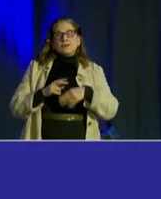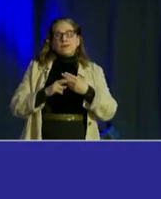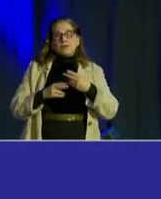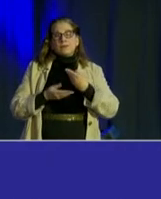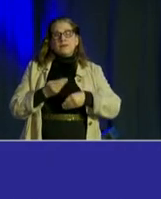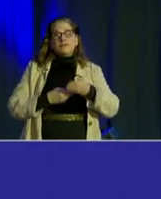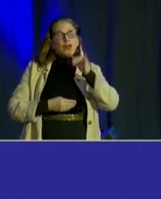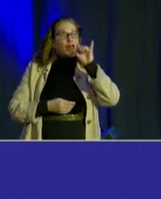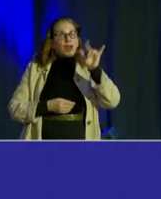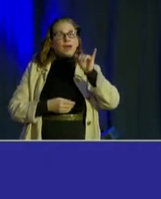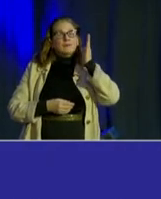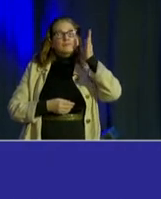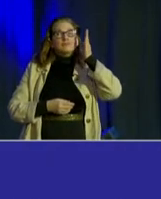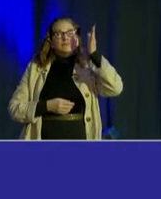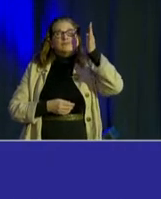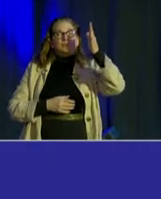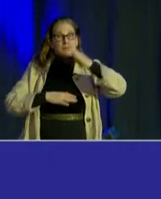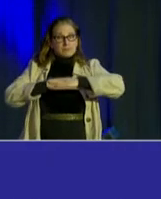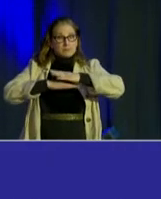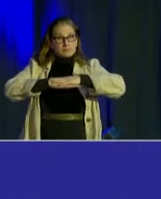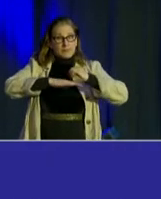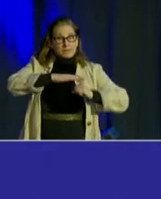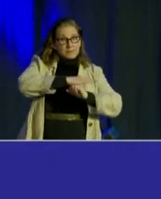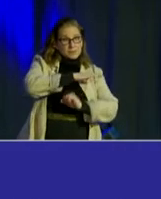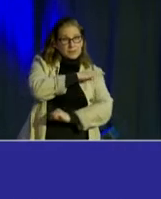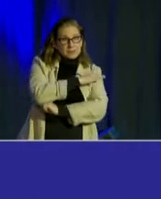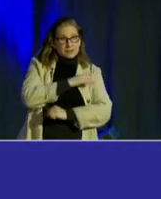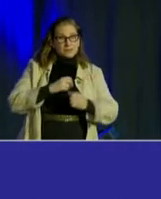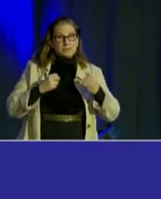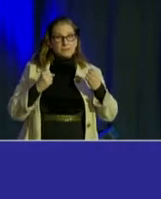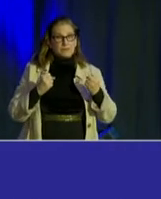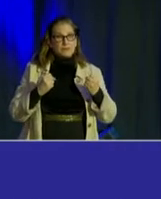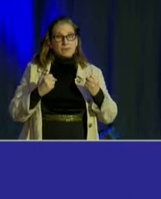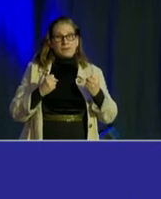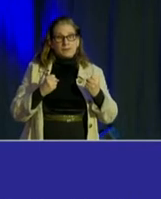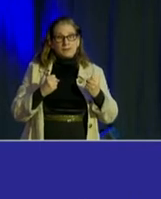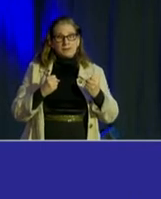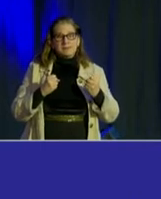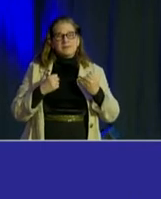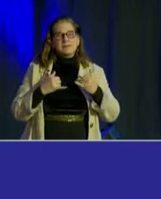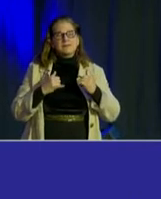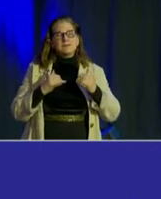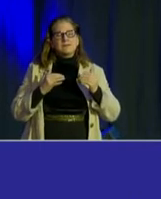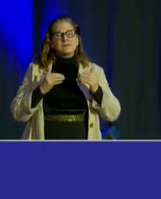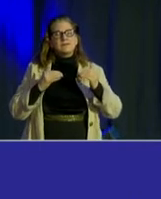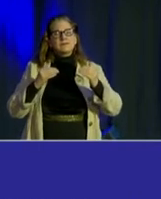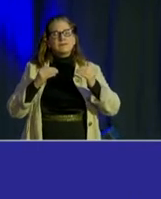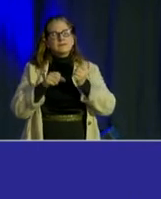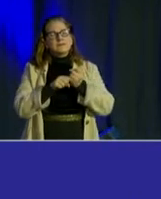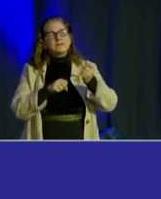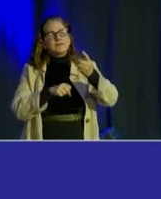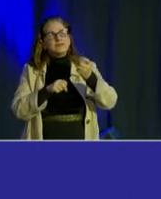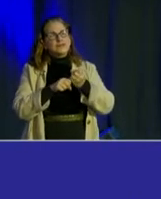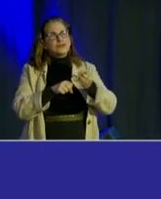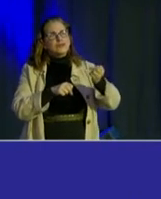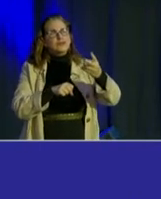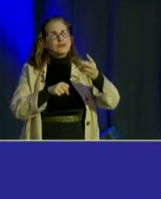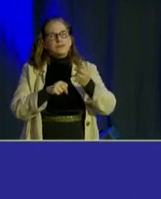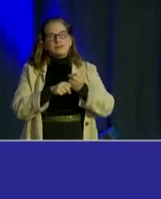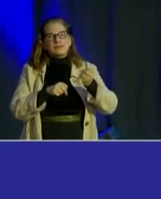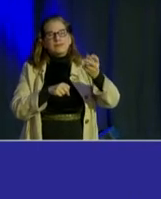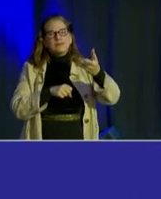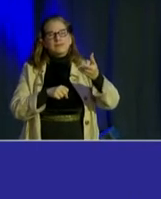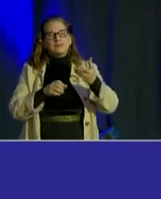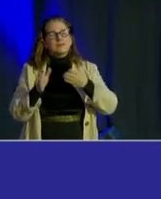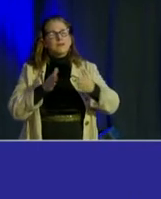on a road to recovery. And I don't mean just for next year. I mean for future years as we build new systems that are grounded